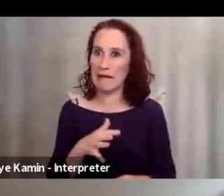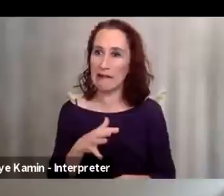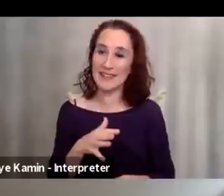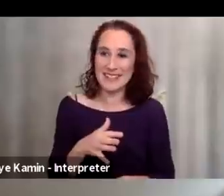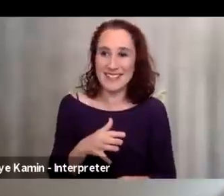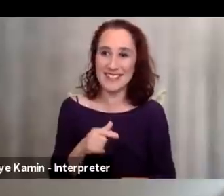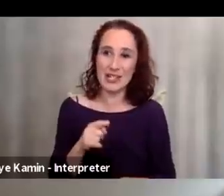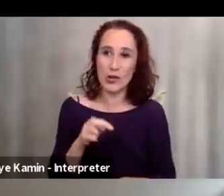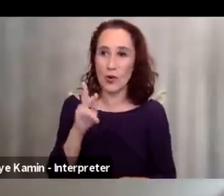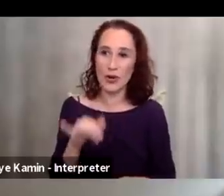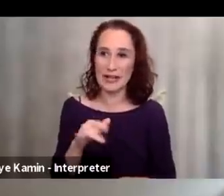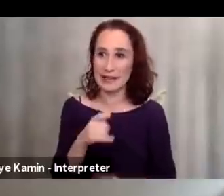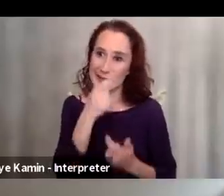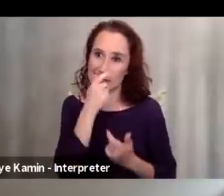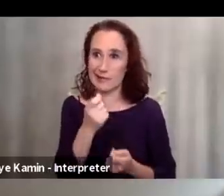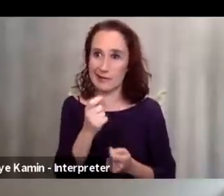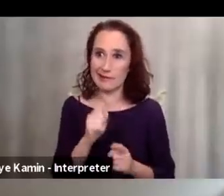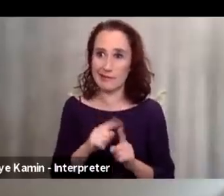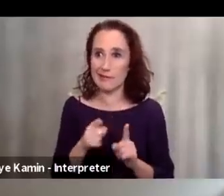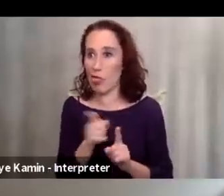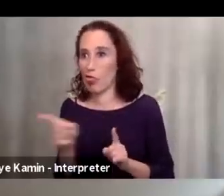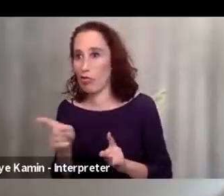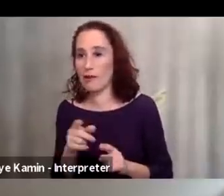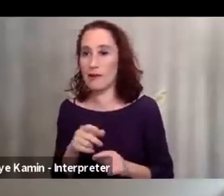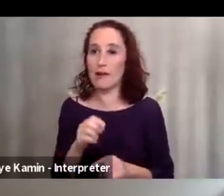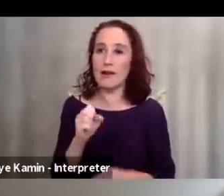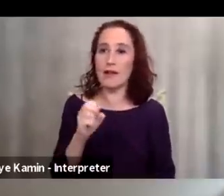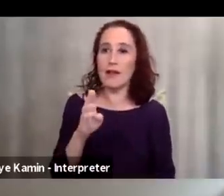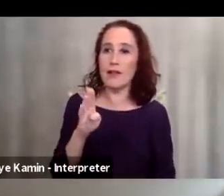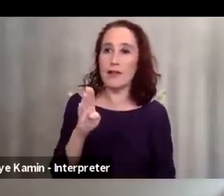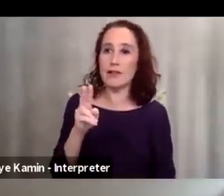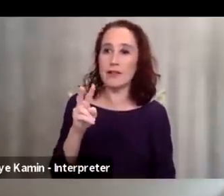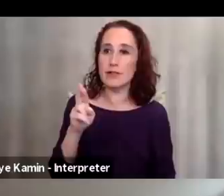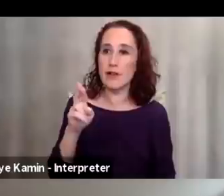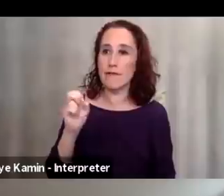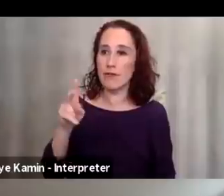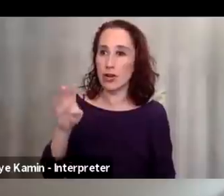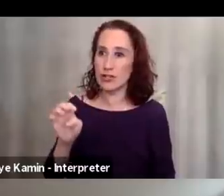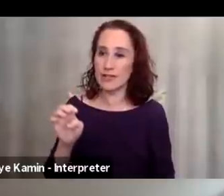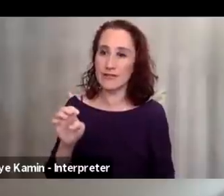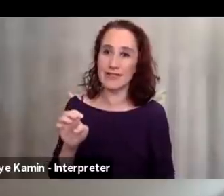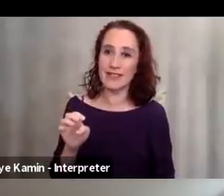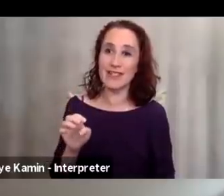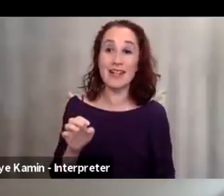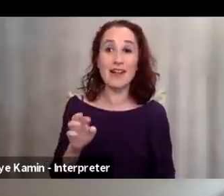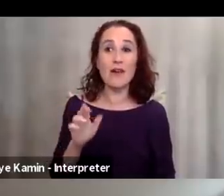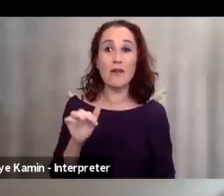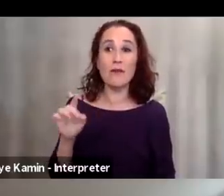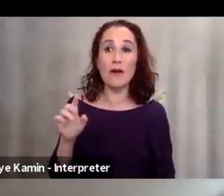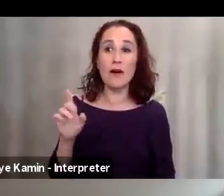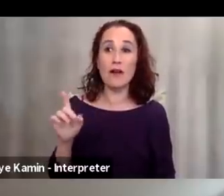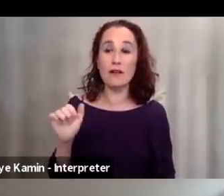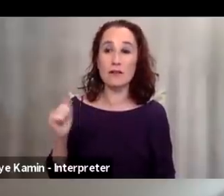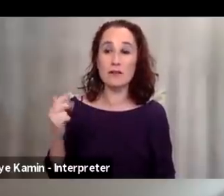quirky or even a little subversive, because I think Roald Dahl could say a lot of things